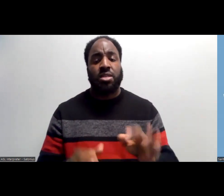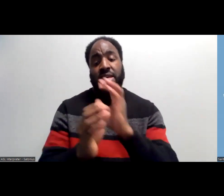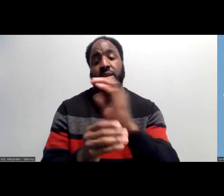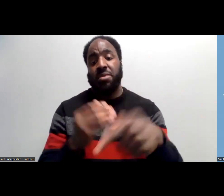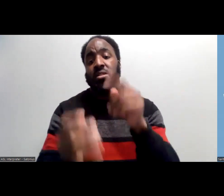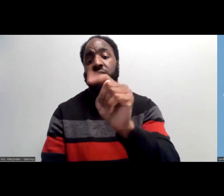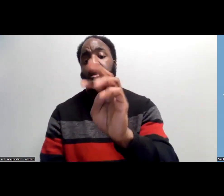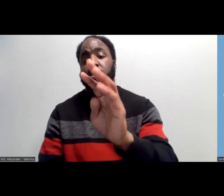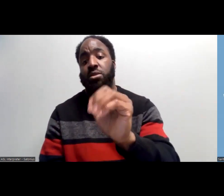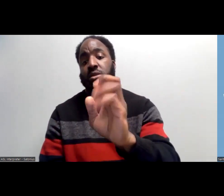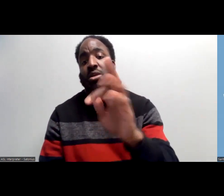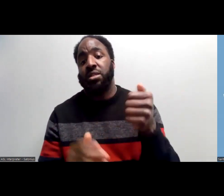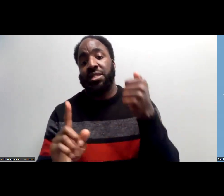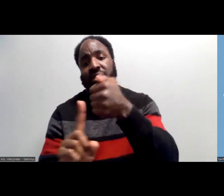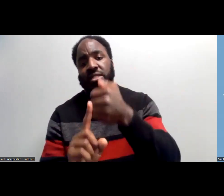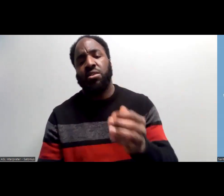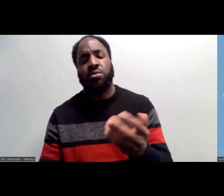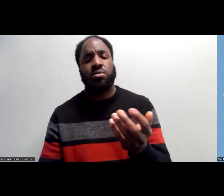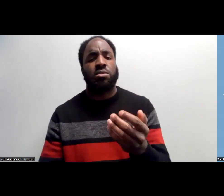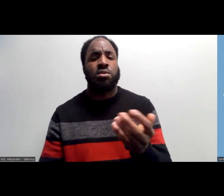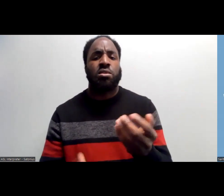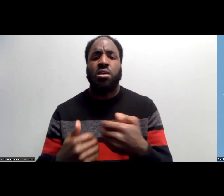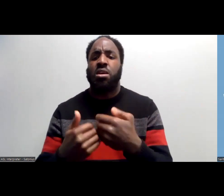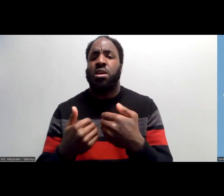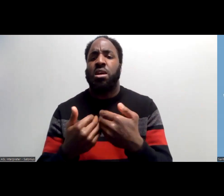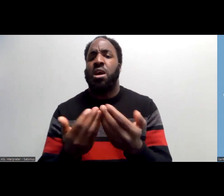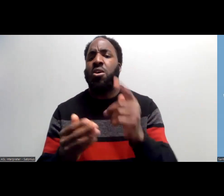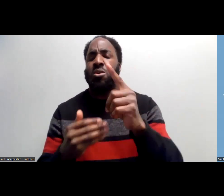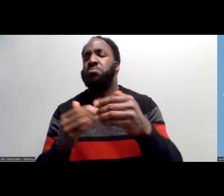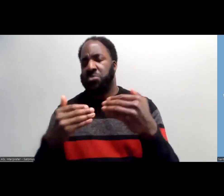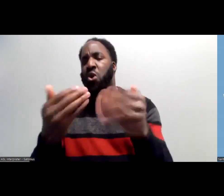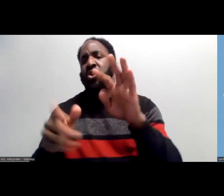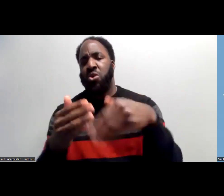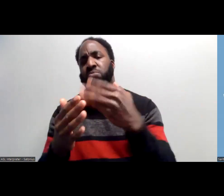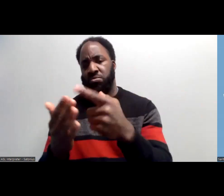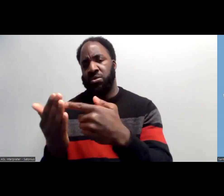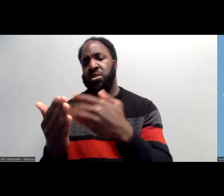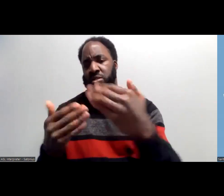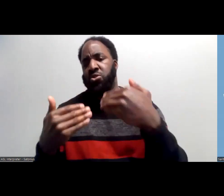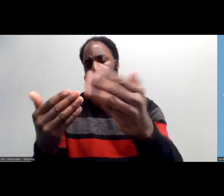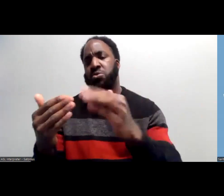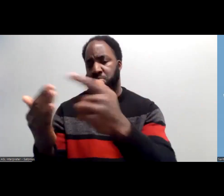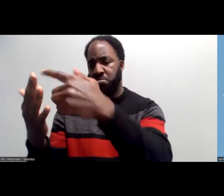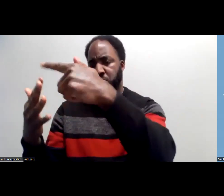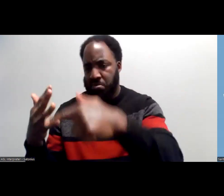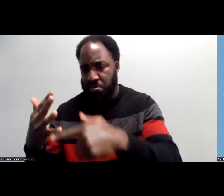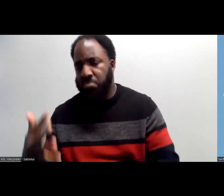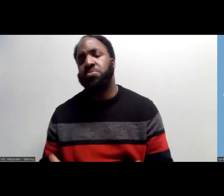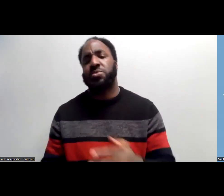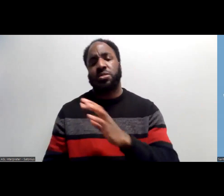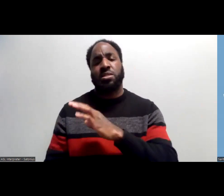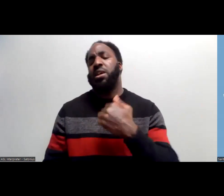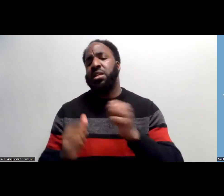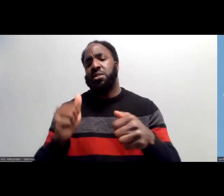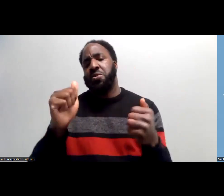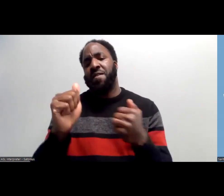So I can stop there. How about if you go through all of them? Yeah. I want to make sure we hear all of your Yeah, thoughts. absolutely. And we can always follow up later, but we'll